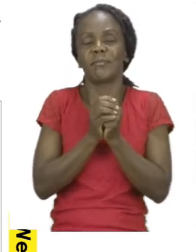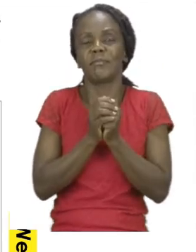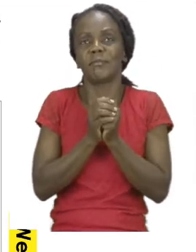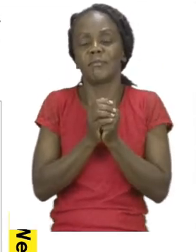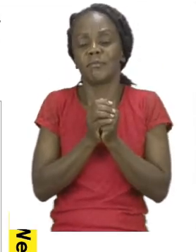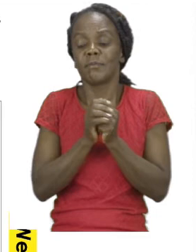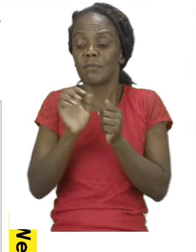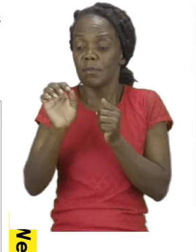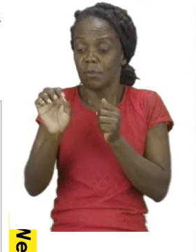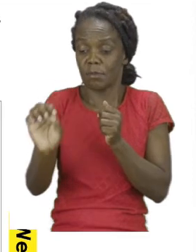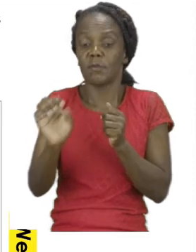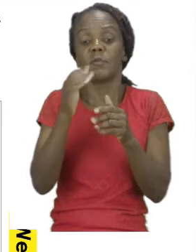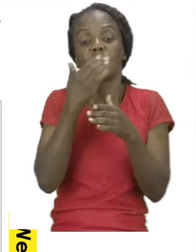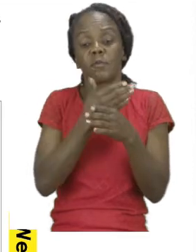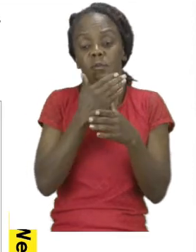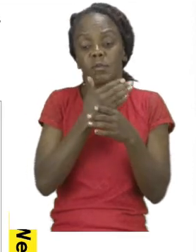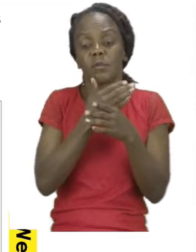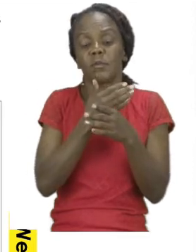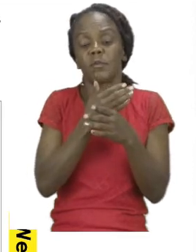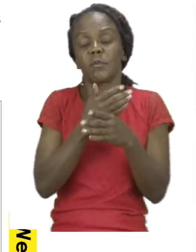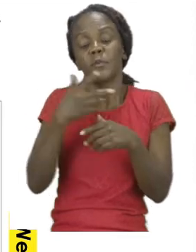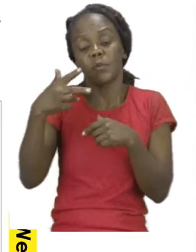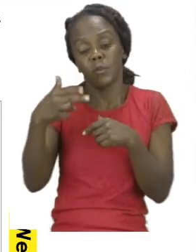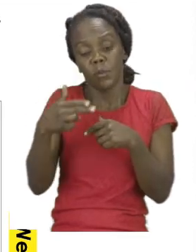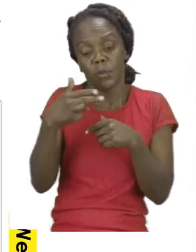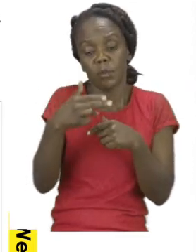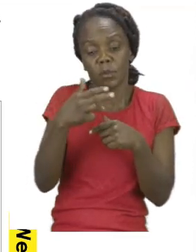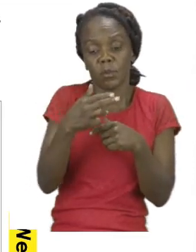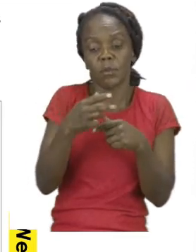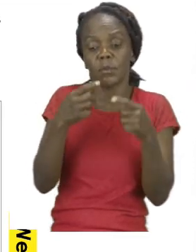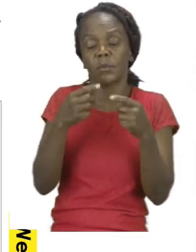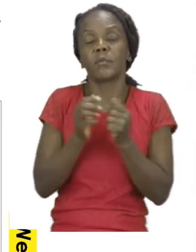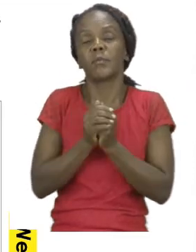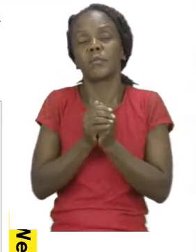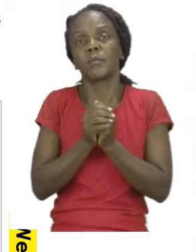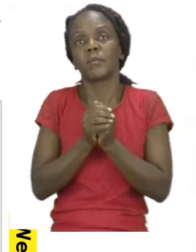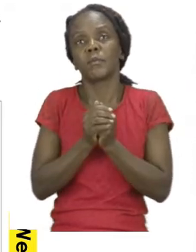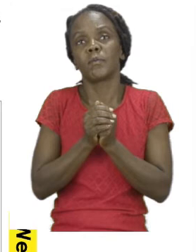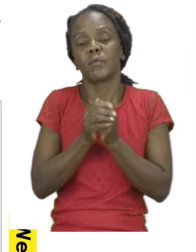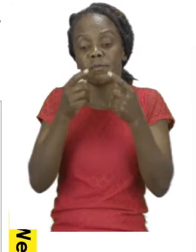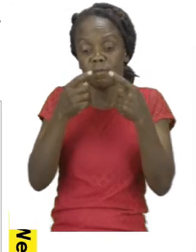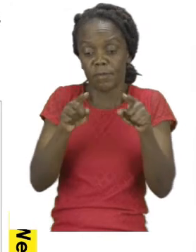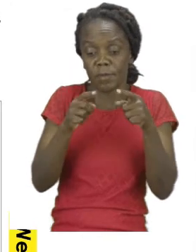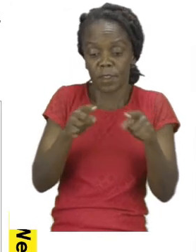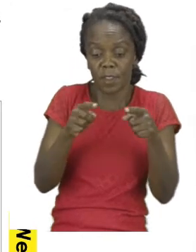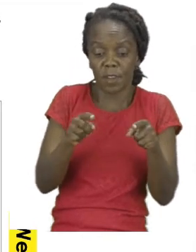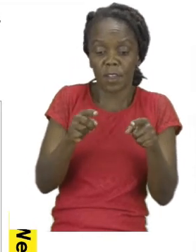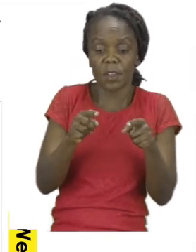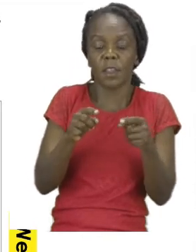out different family members' chores. Now you can find it from a magazine or